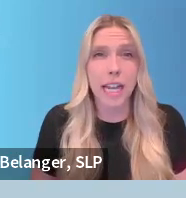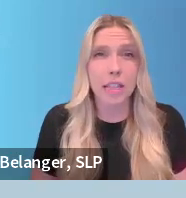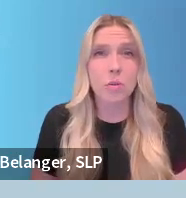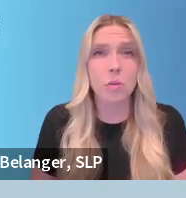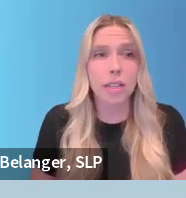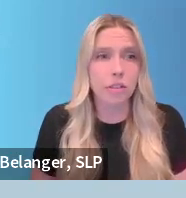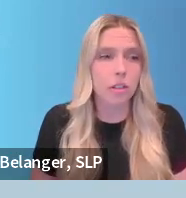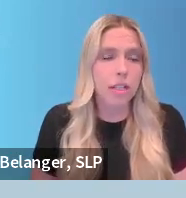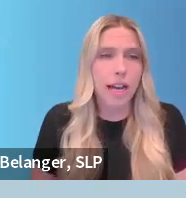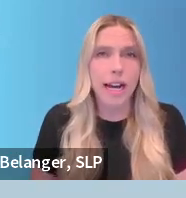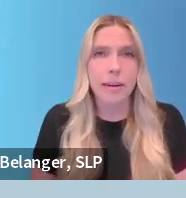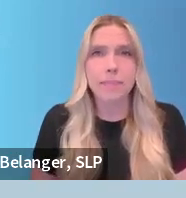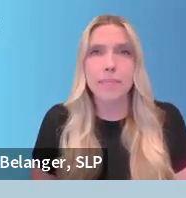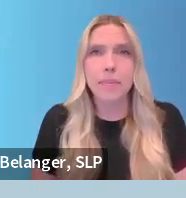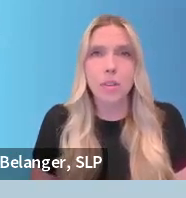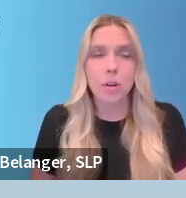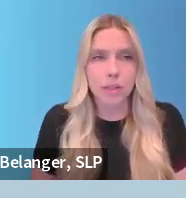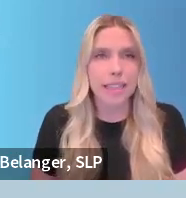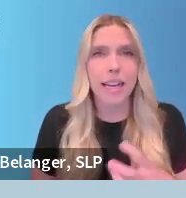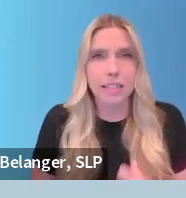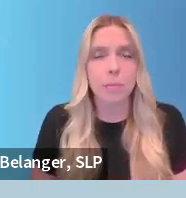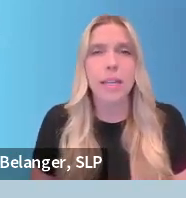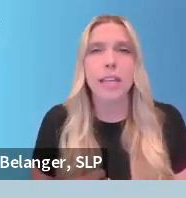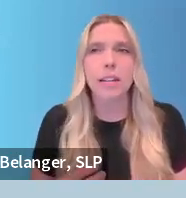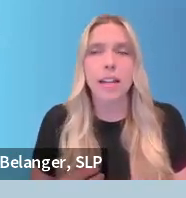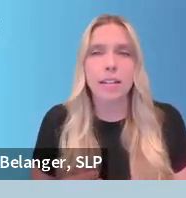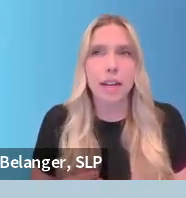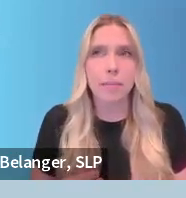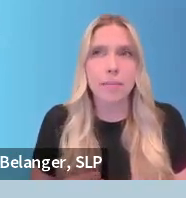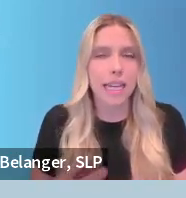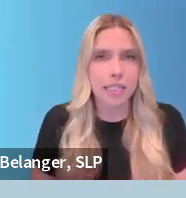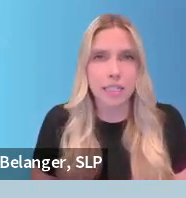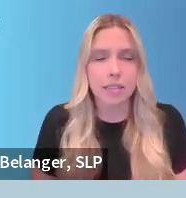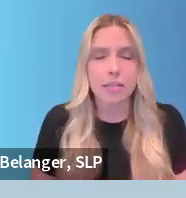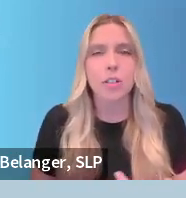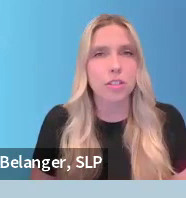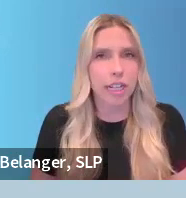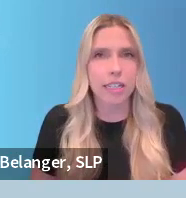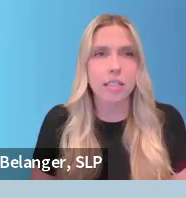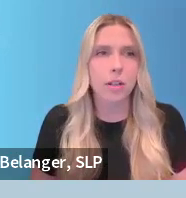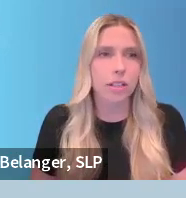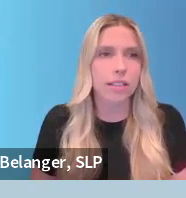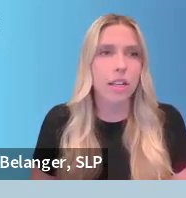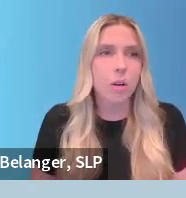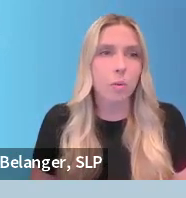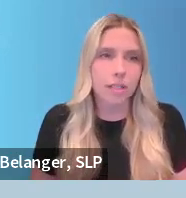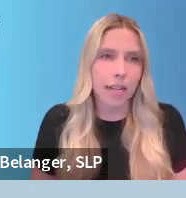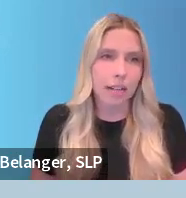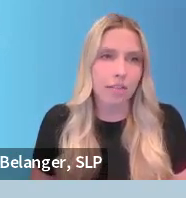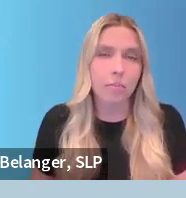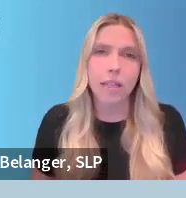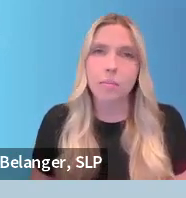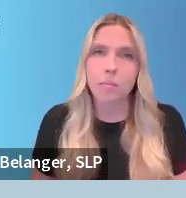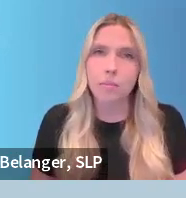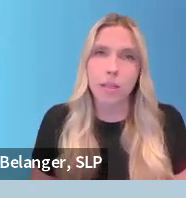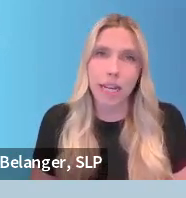agree that at the school level, though, like the SLP and the AT specialist or AAC specialist would kind